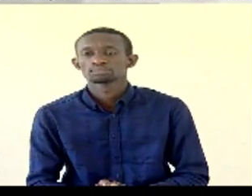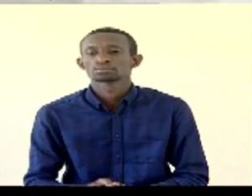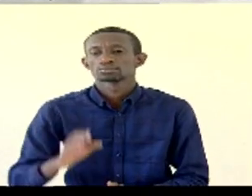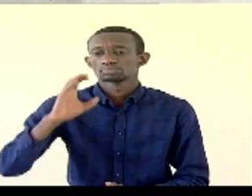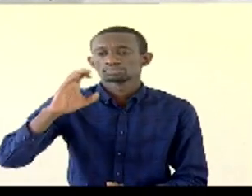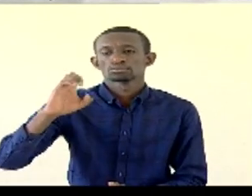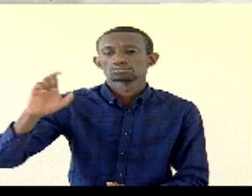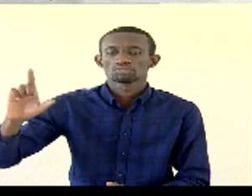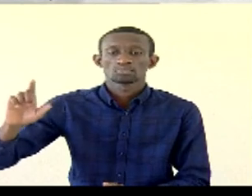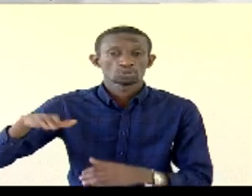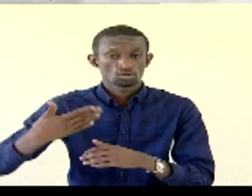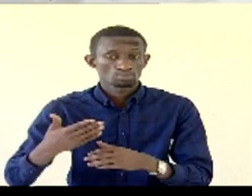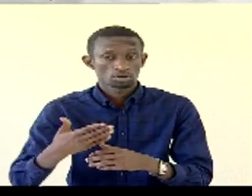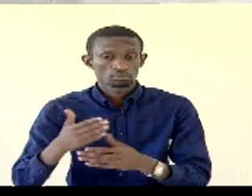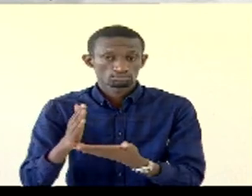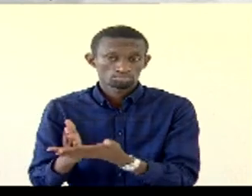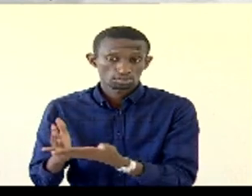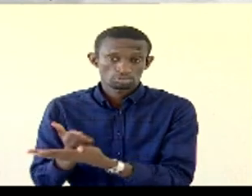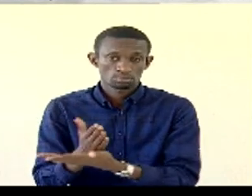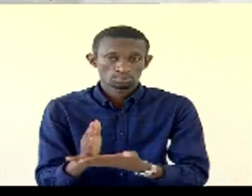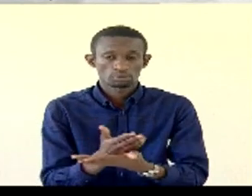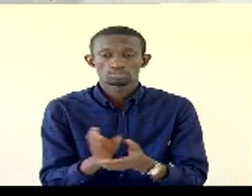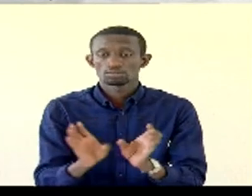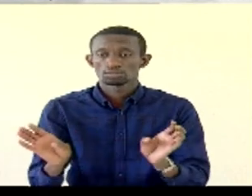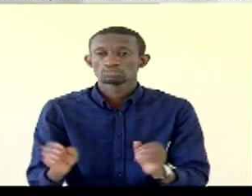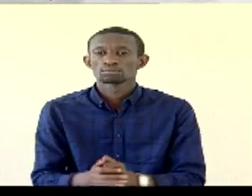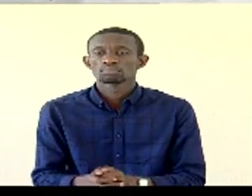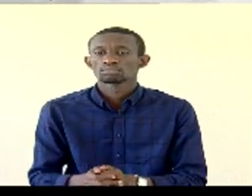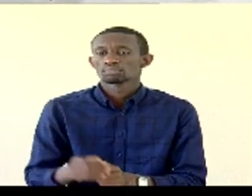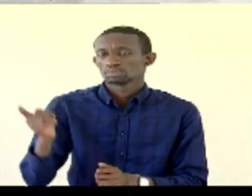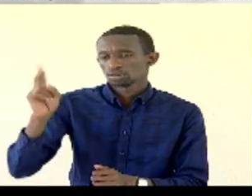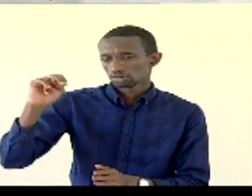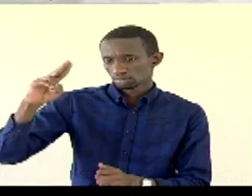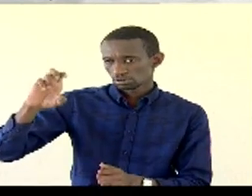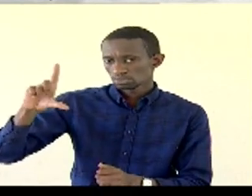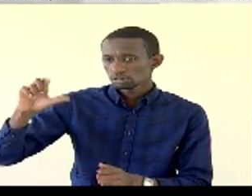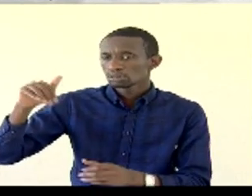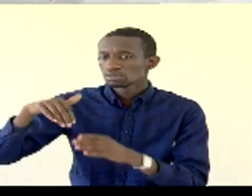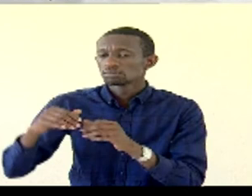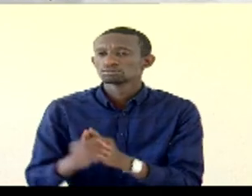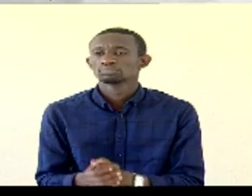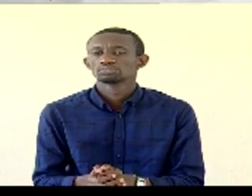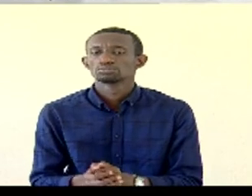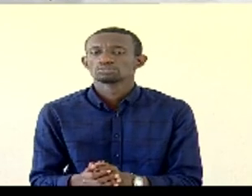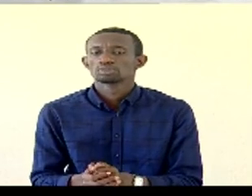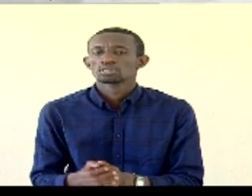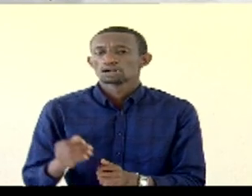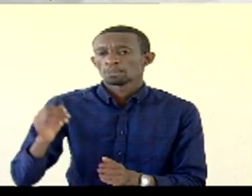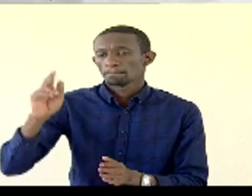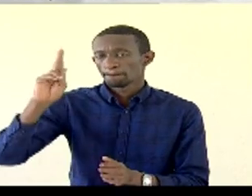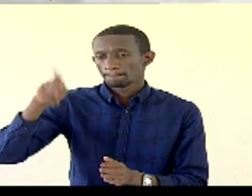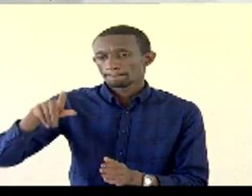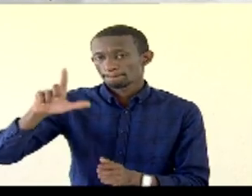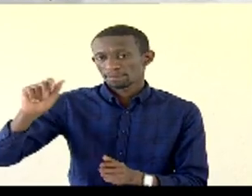divide. At the end of the day, nuclei will divide. Here we have, and a plate, a cell plate, which we do not have. Here we